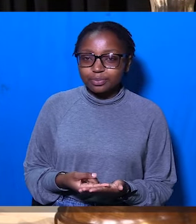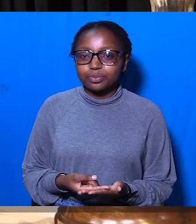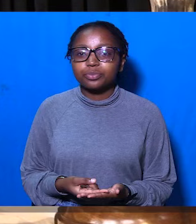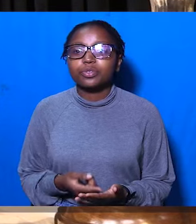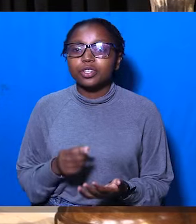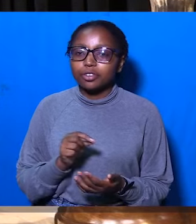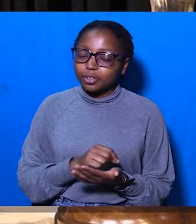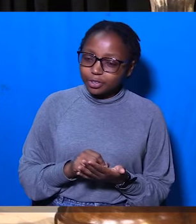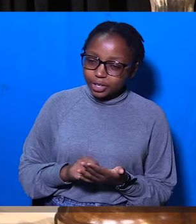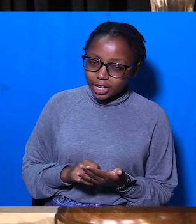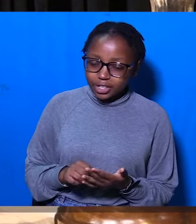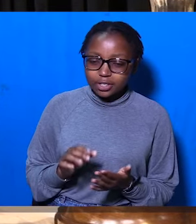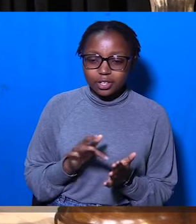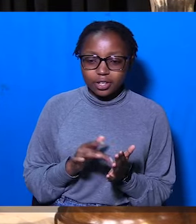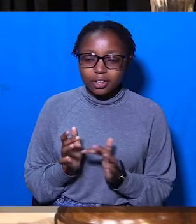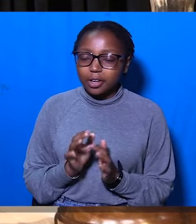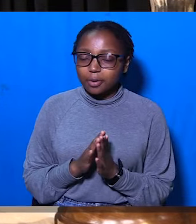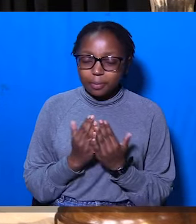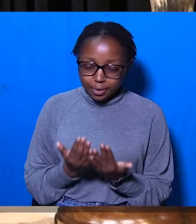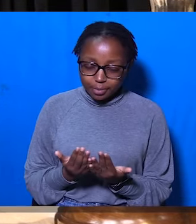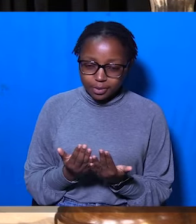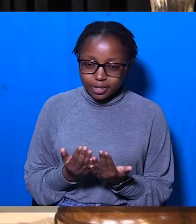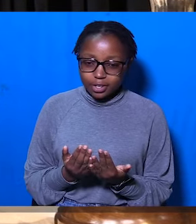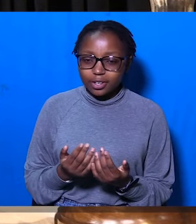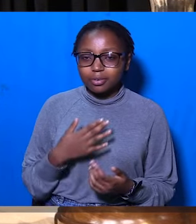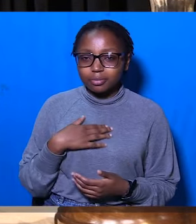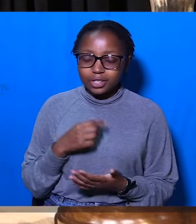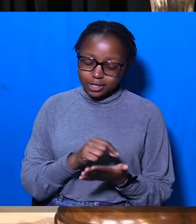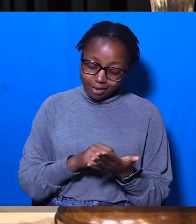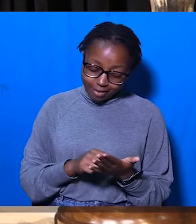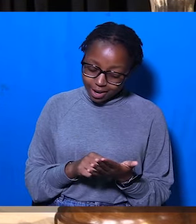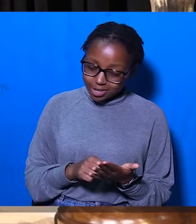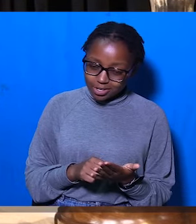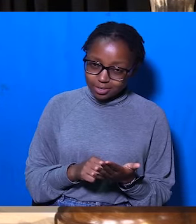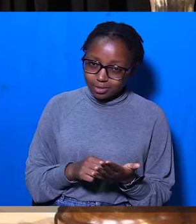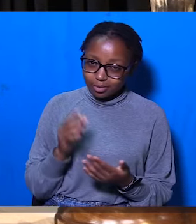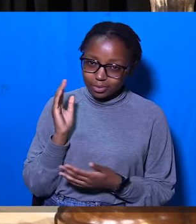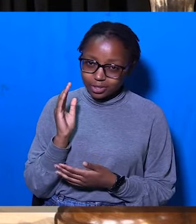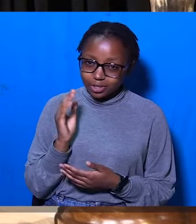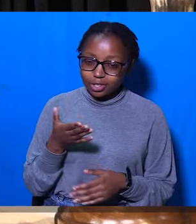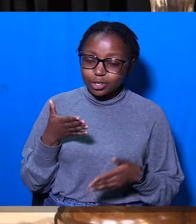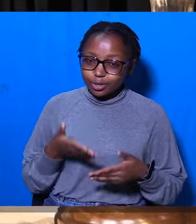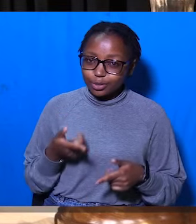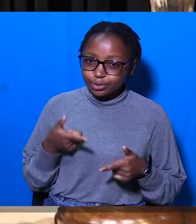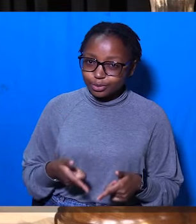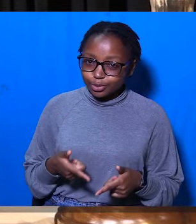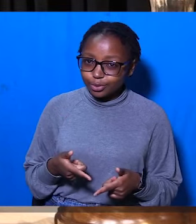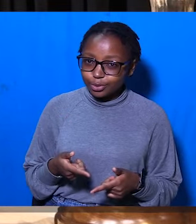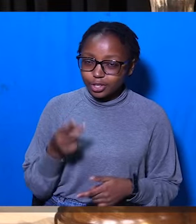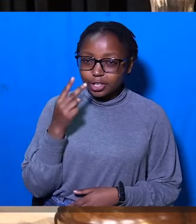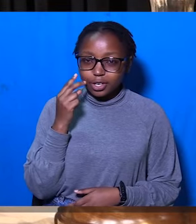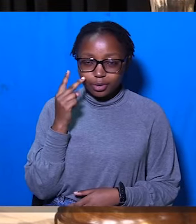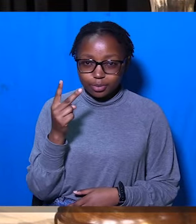You're writing down these things. You will never regret as you write them down. Today we are looking at chapter 11,